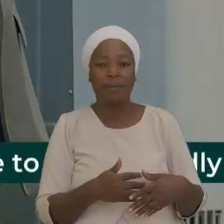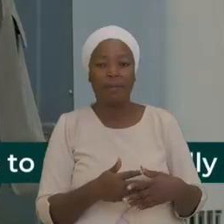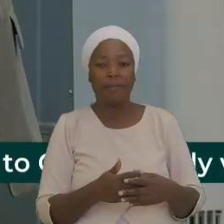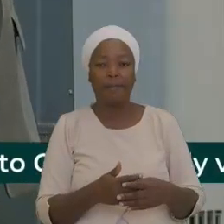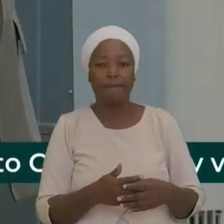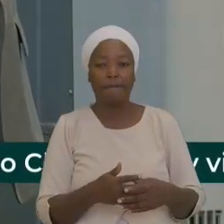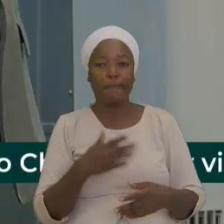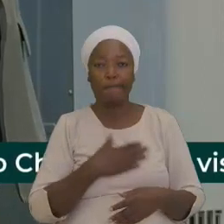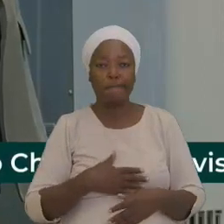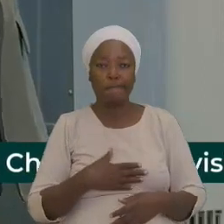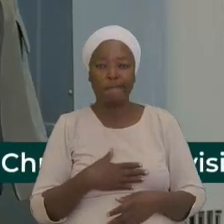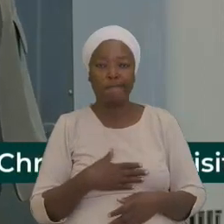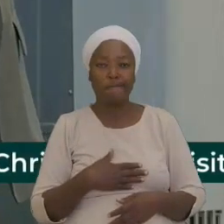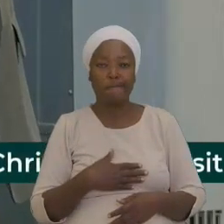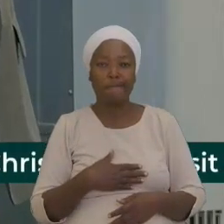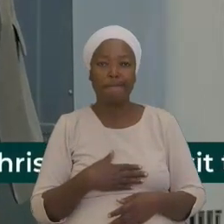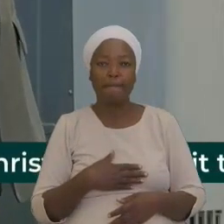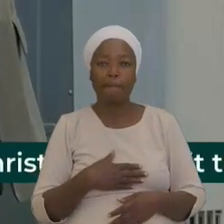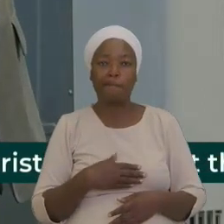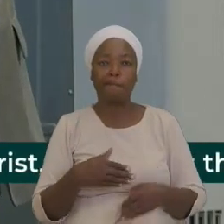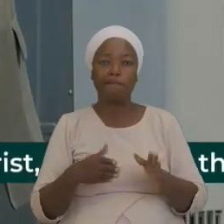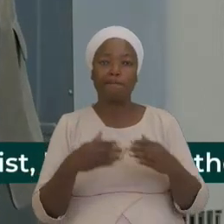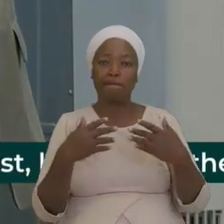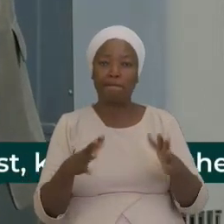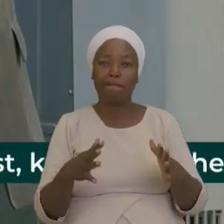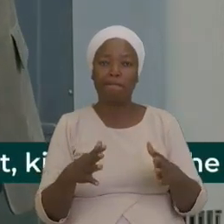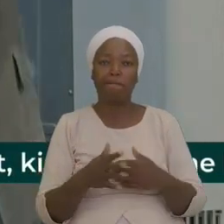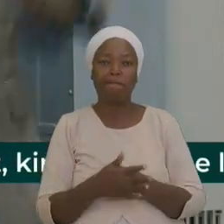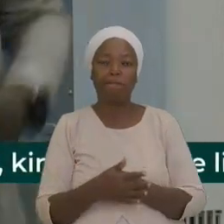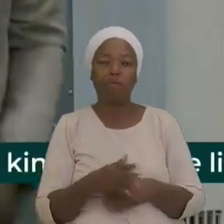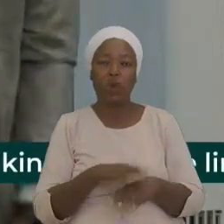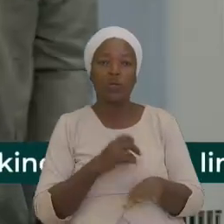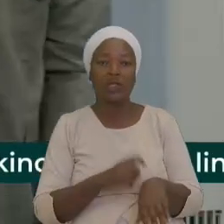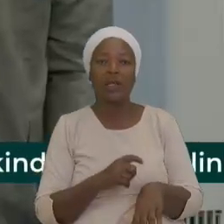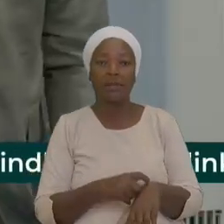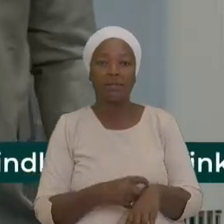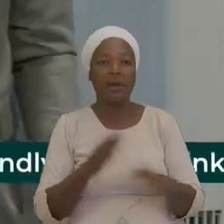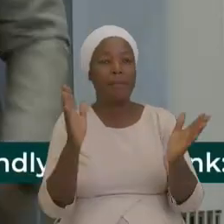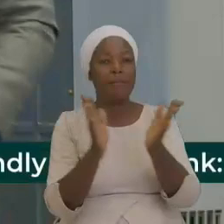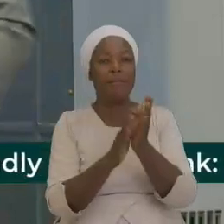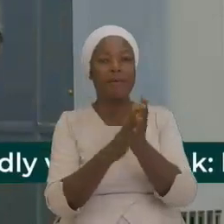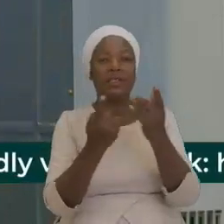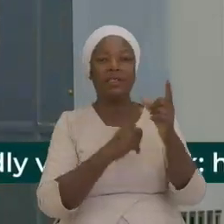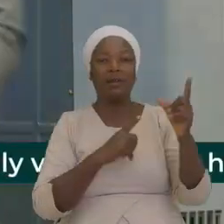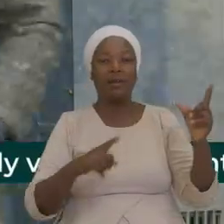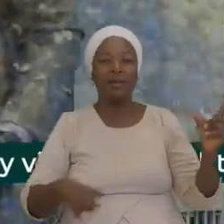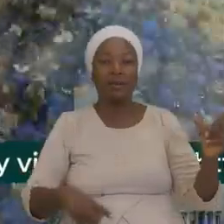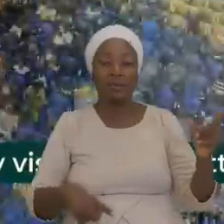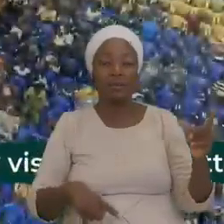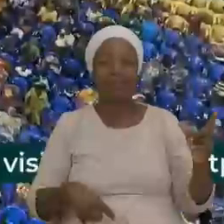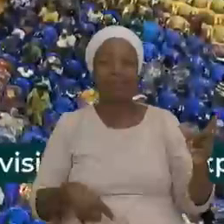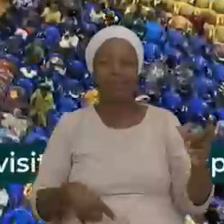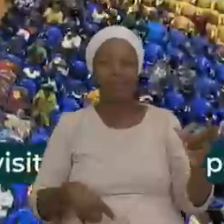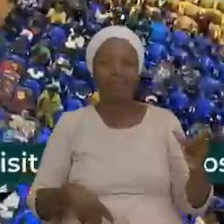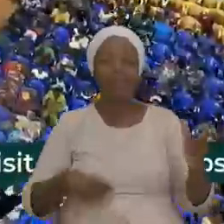Please just signal. Just let me know if you are finished there. Praise the Lord.